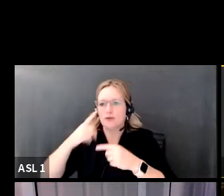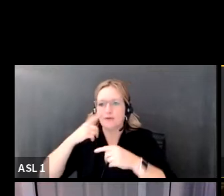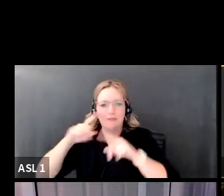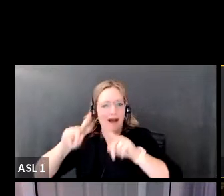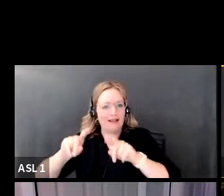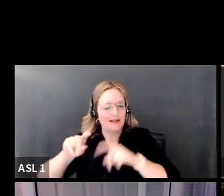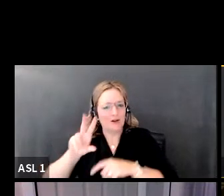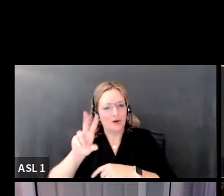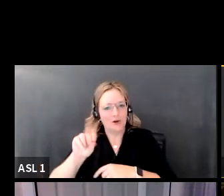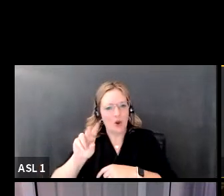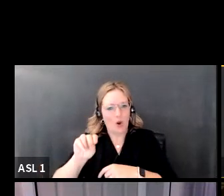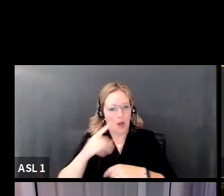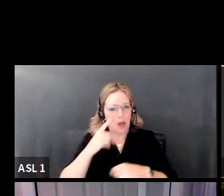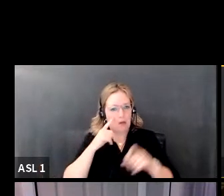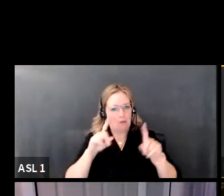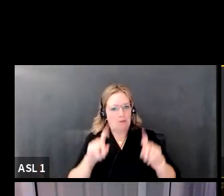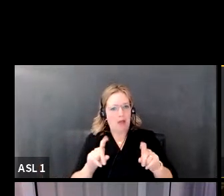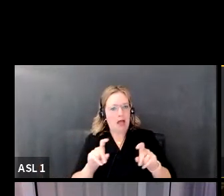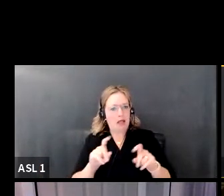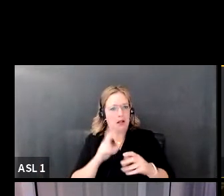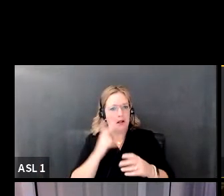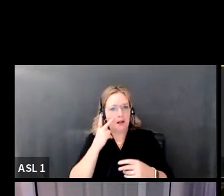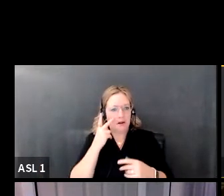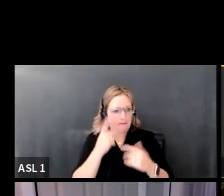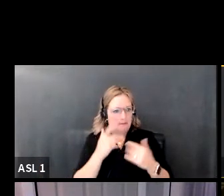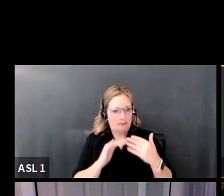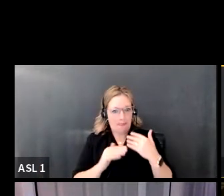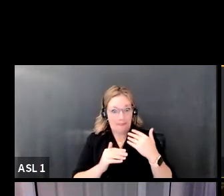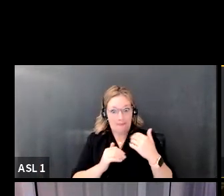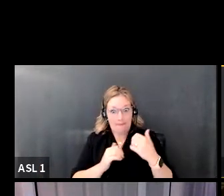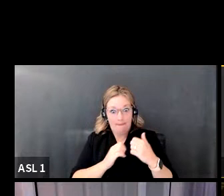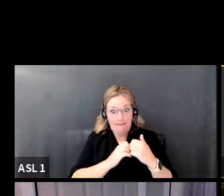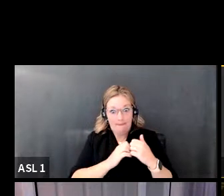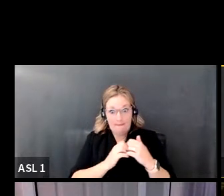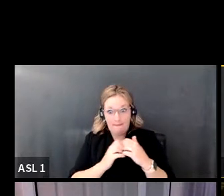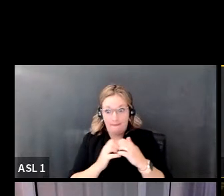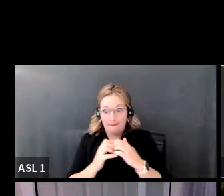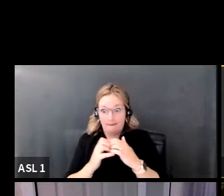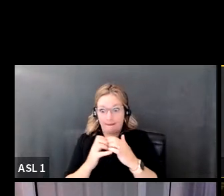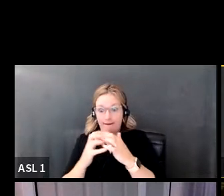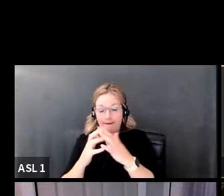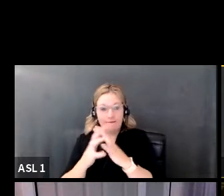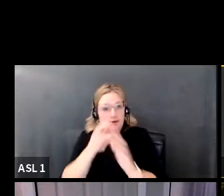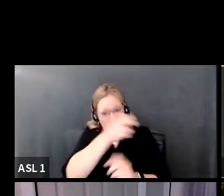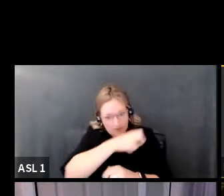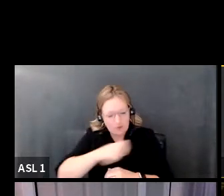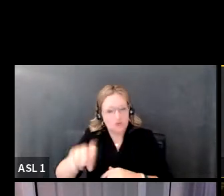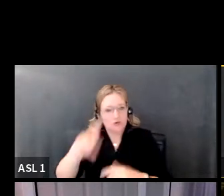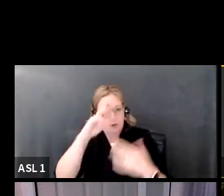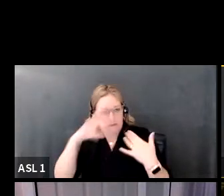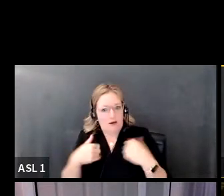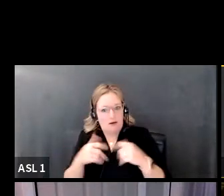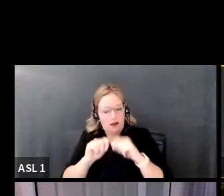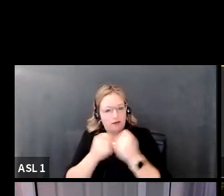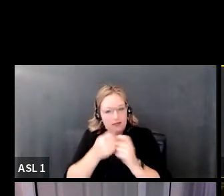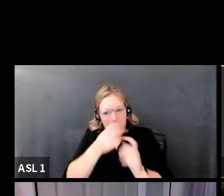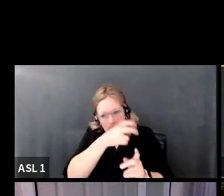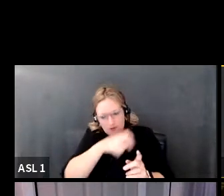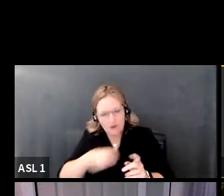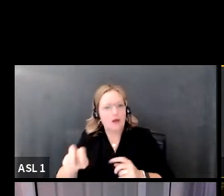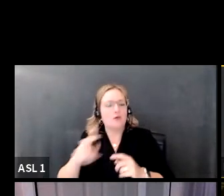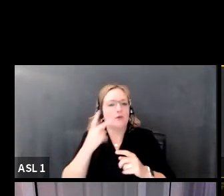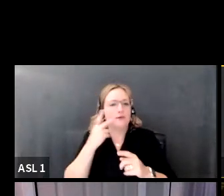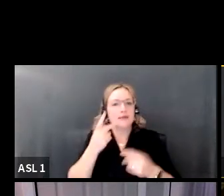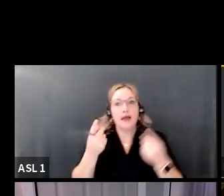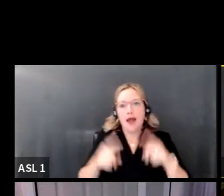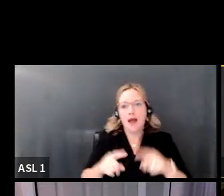pilot as the transition from there as the pilot works its way through there may be a need to increase that as we see more calls for mental health